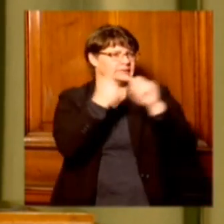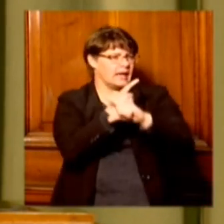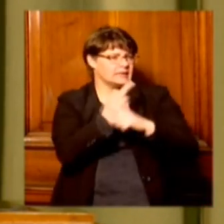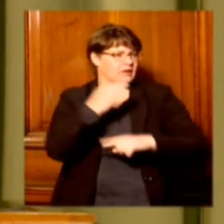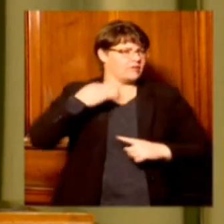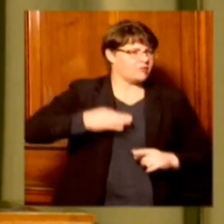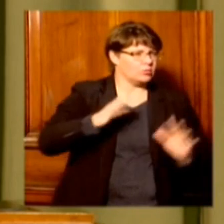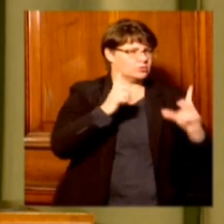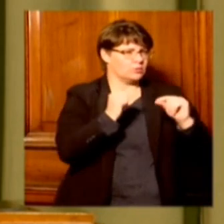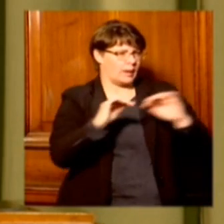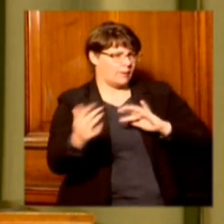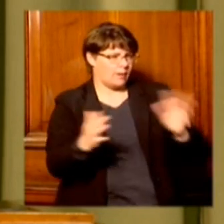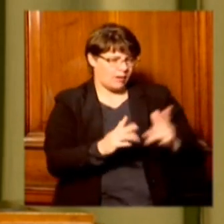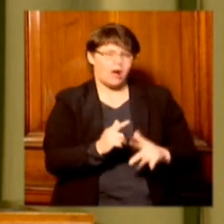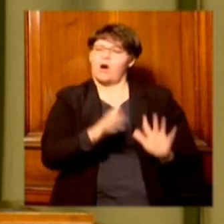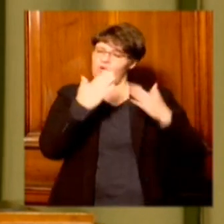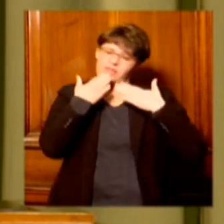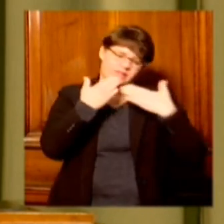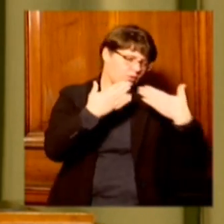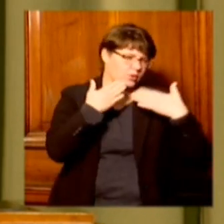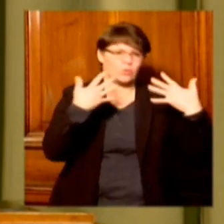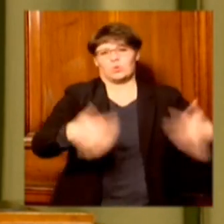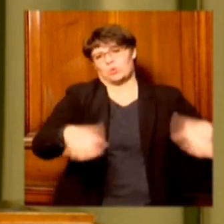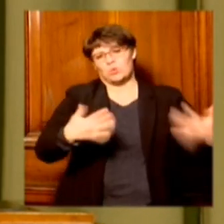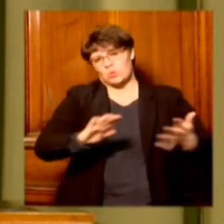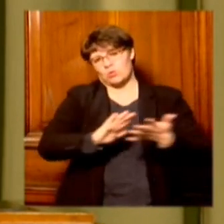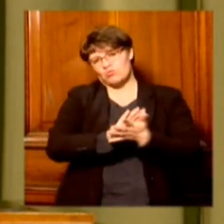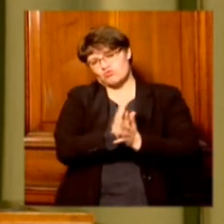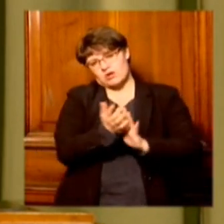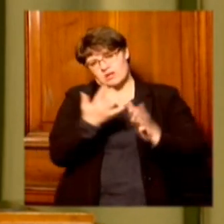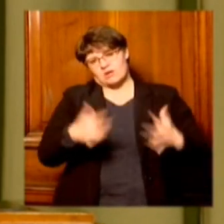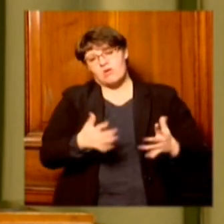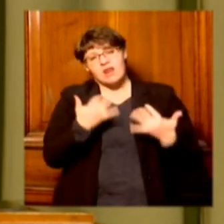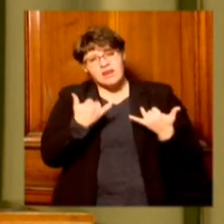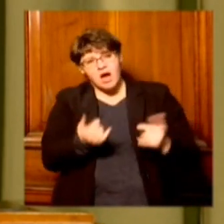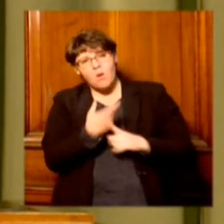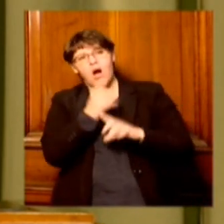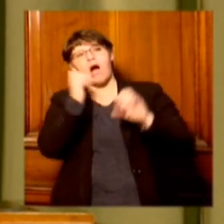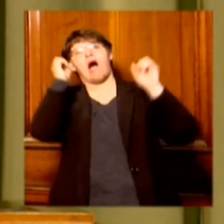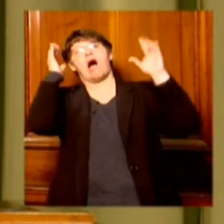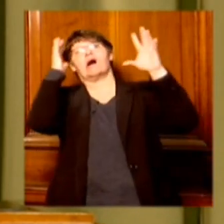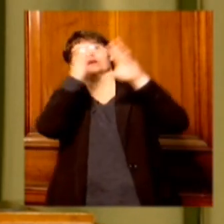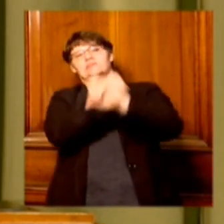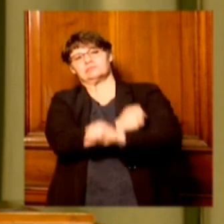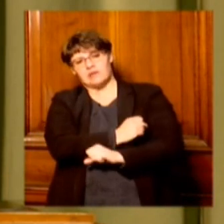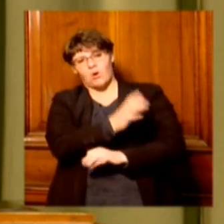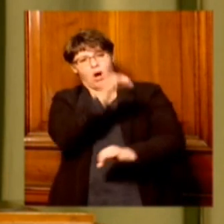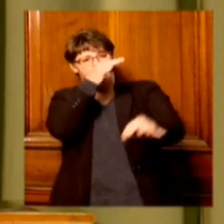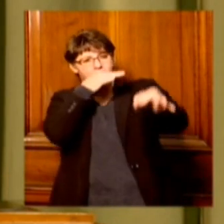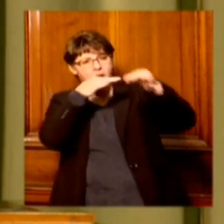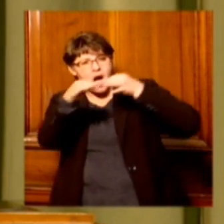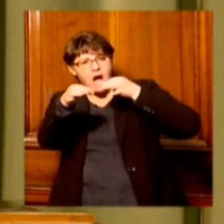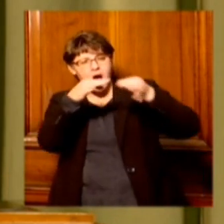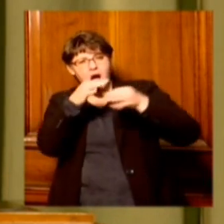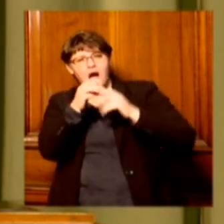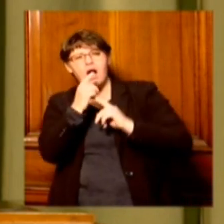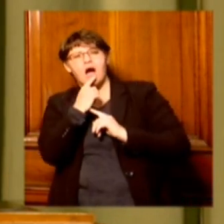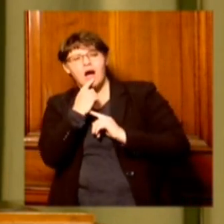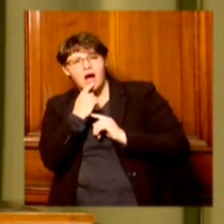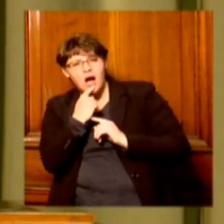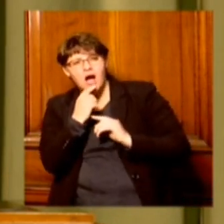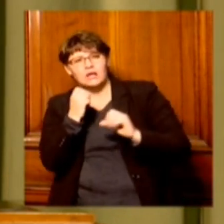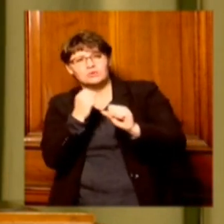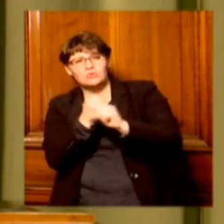Minister, we are really grateful that we have been able to explain how as transport